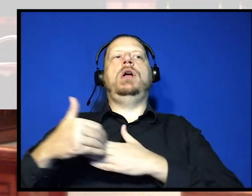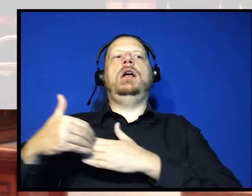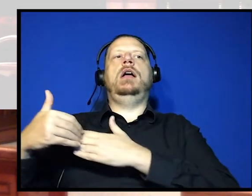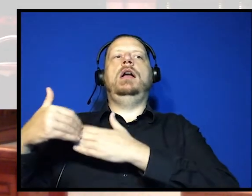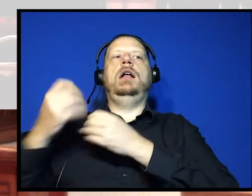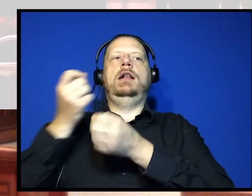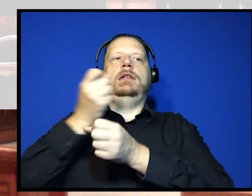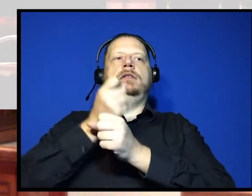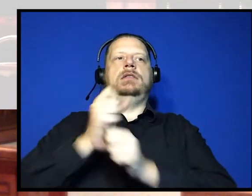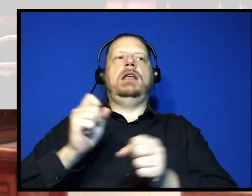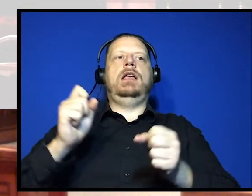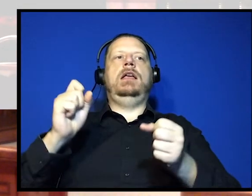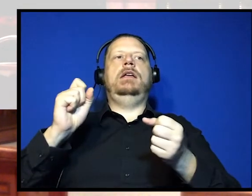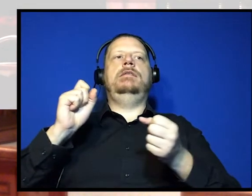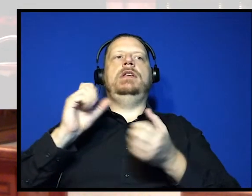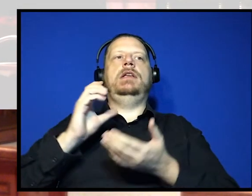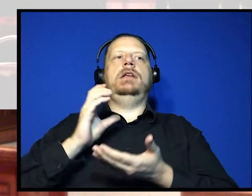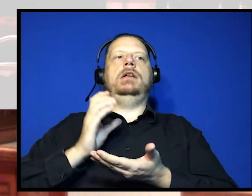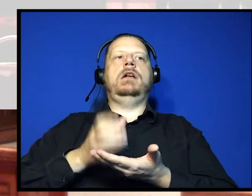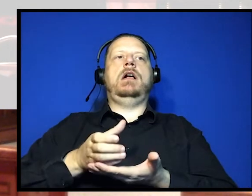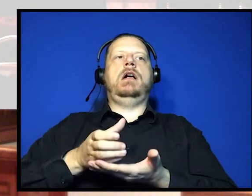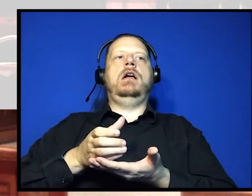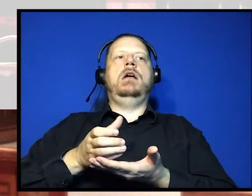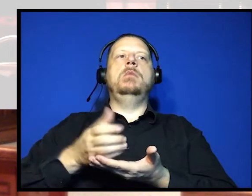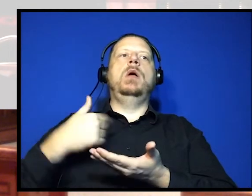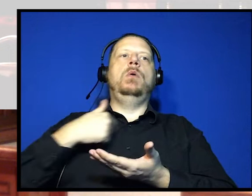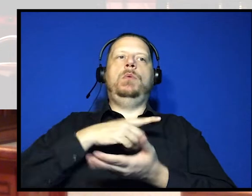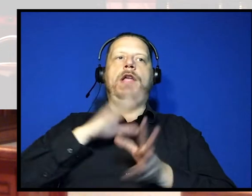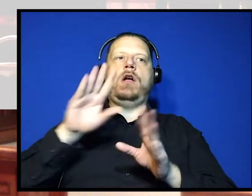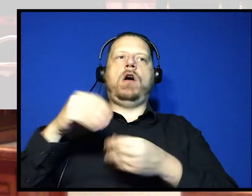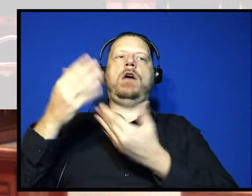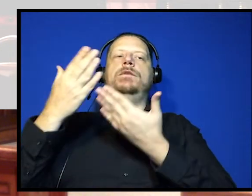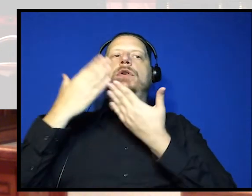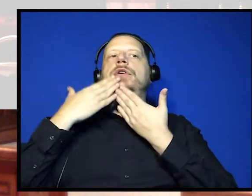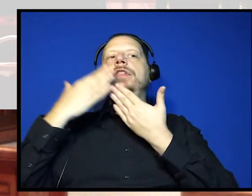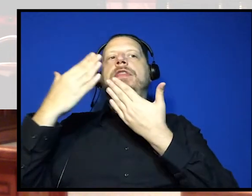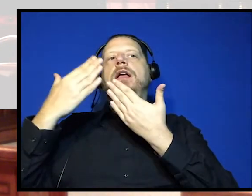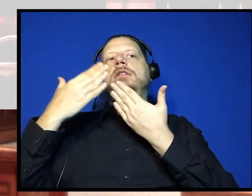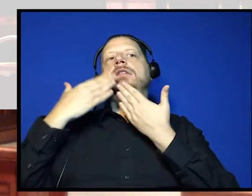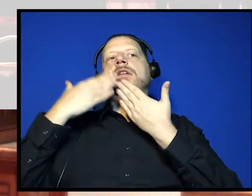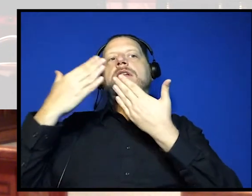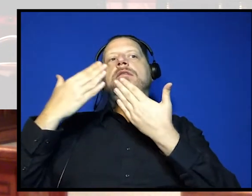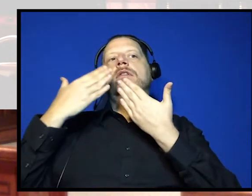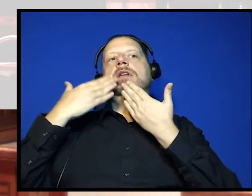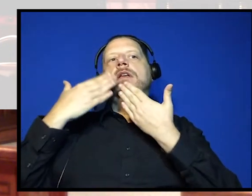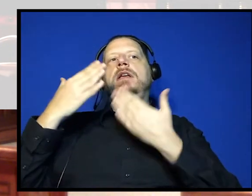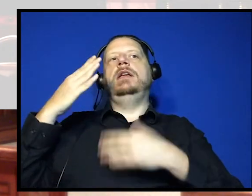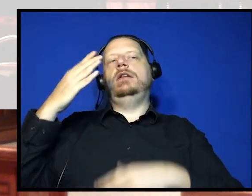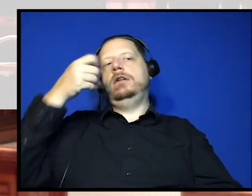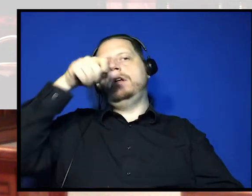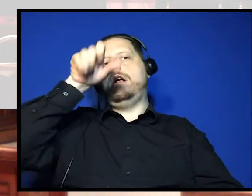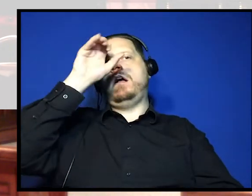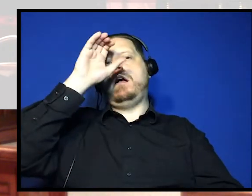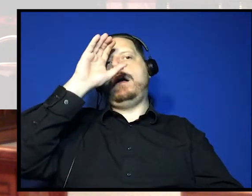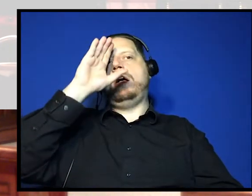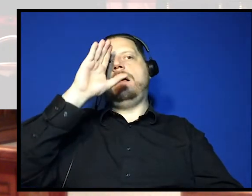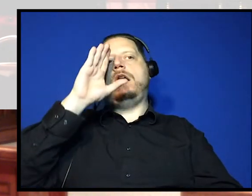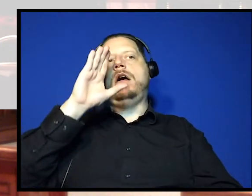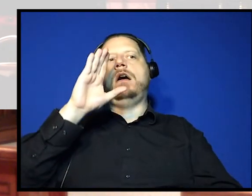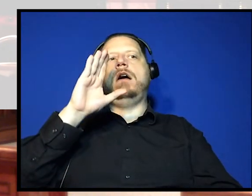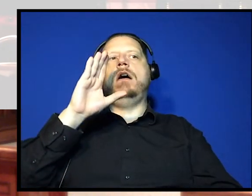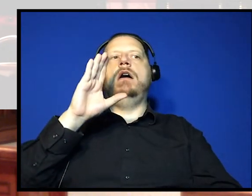Life-giving bread, saving cup, we offer in thanksgiving, O